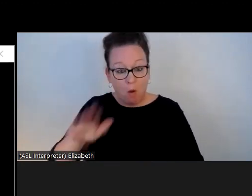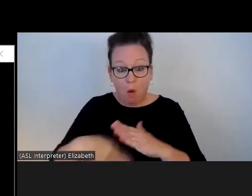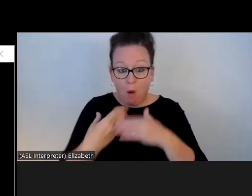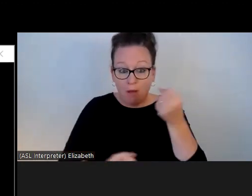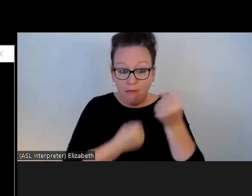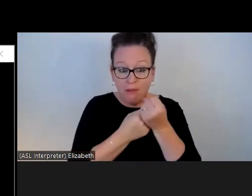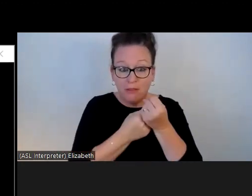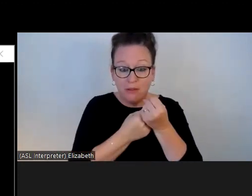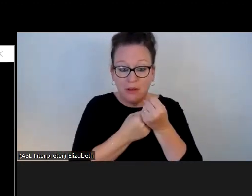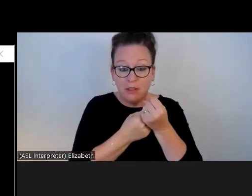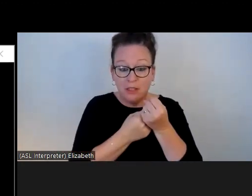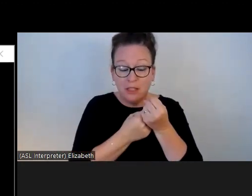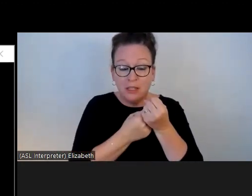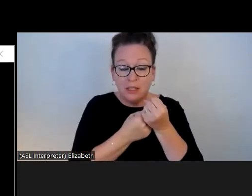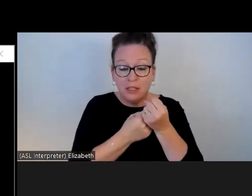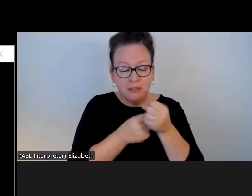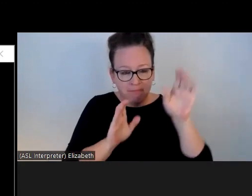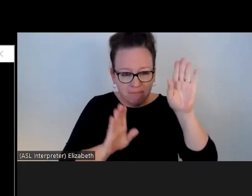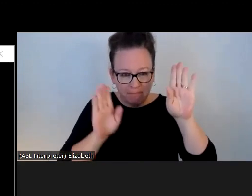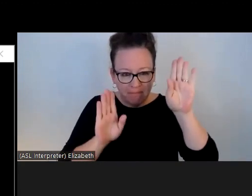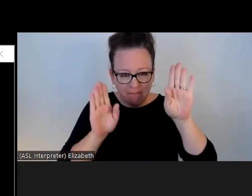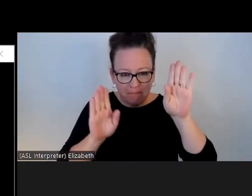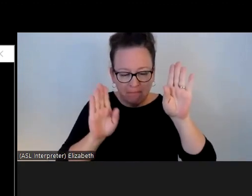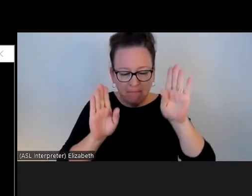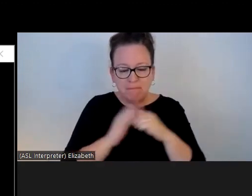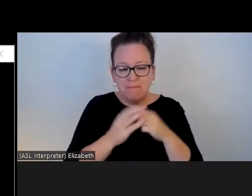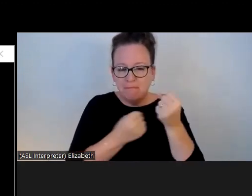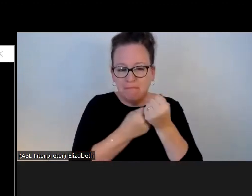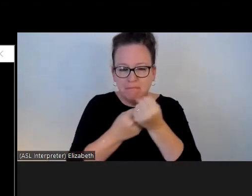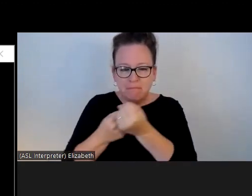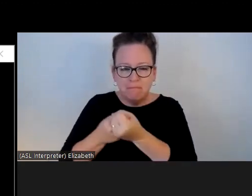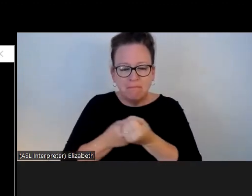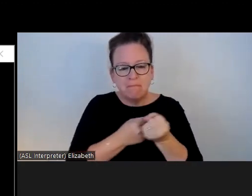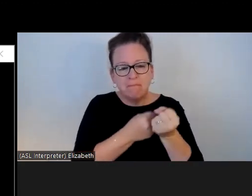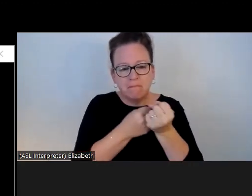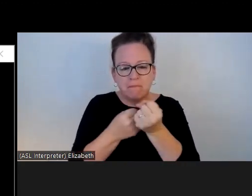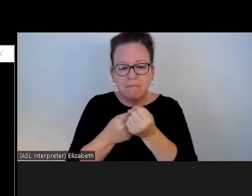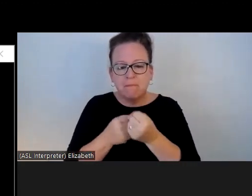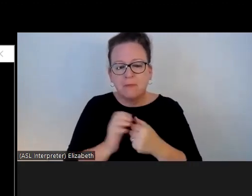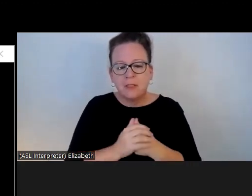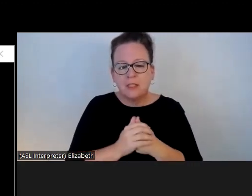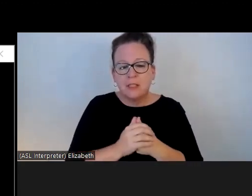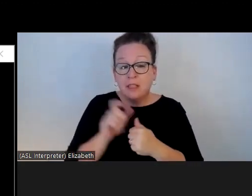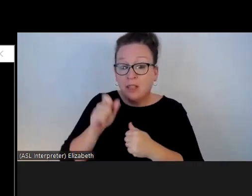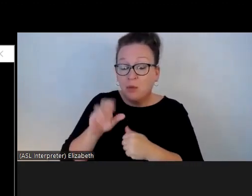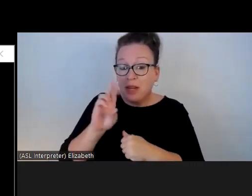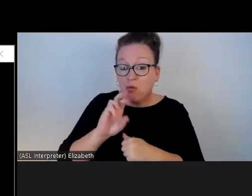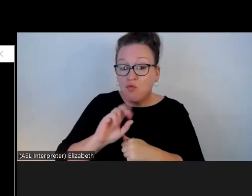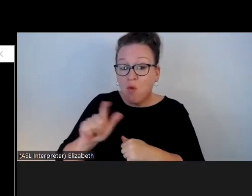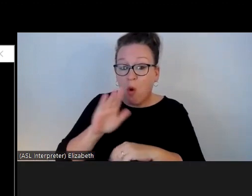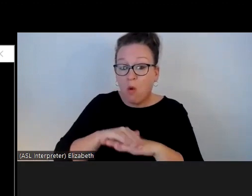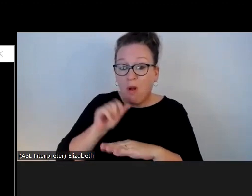favor? Aye. Aye. Aye. Aye. Aye. Do we need Thank roll you. call?